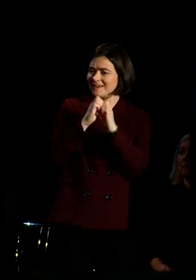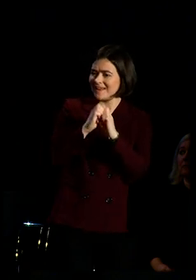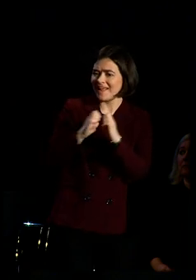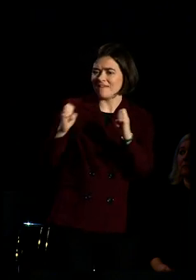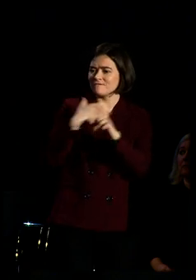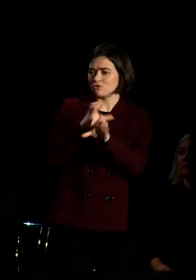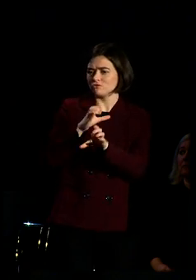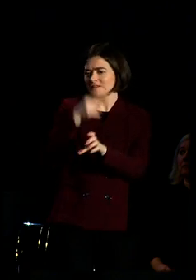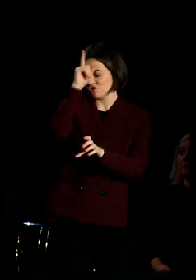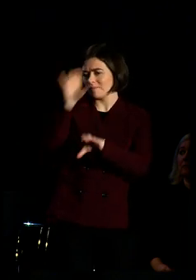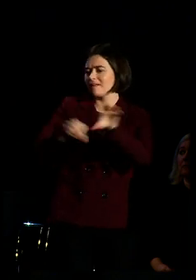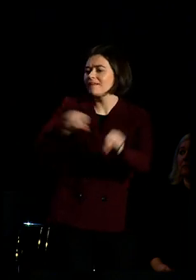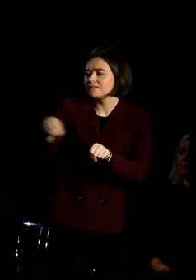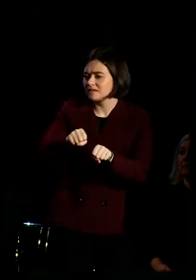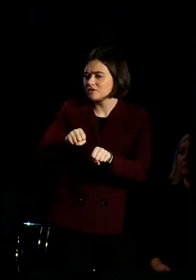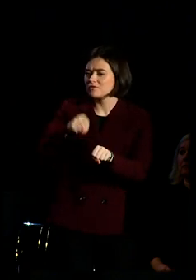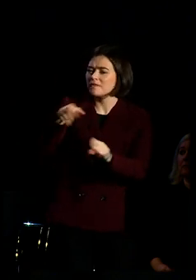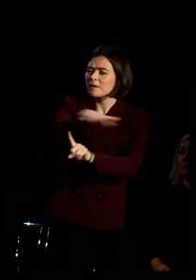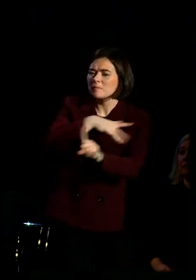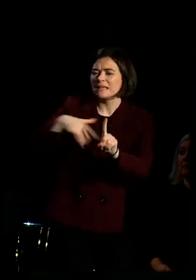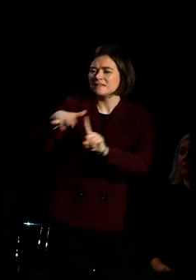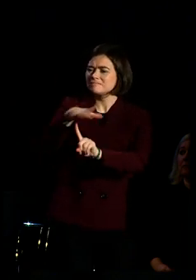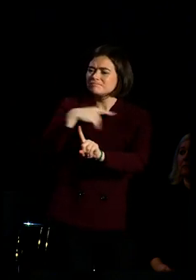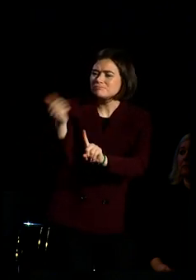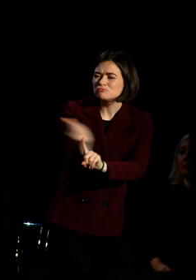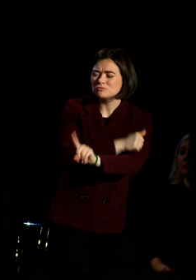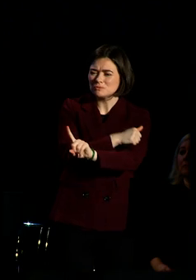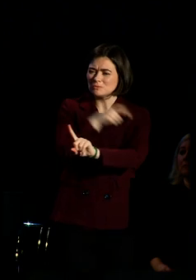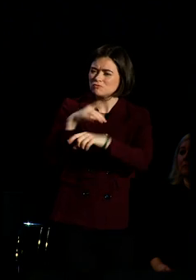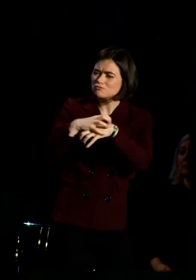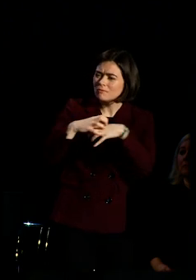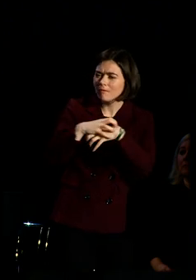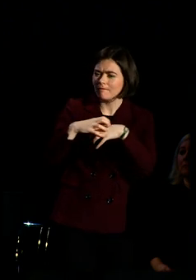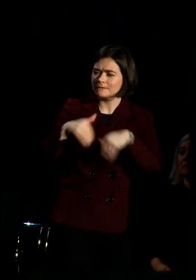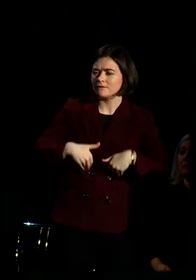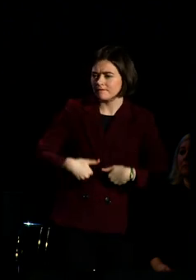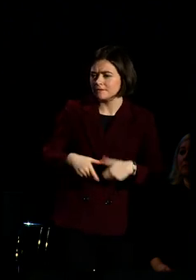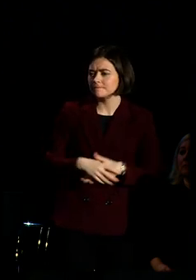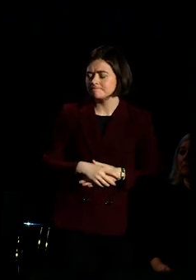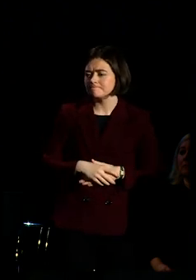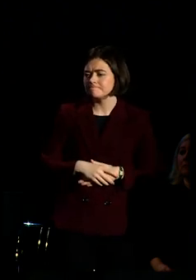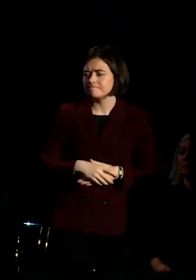Germans. They were places of incarceration, brutality, and starvation.